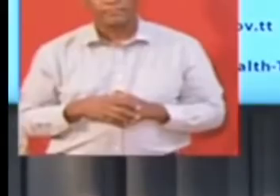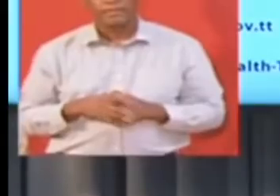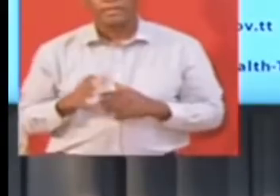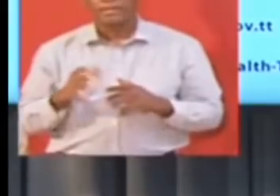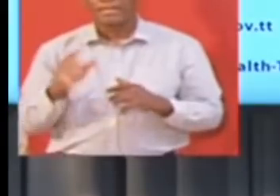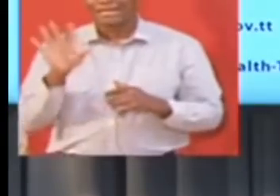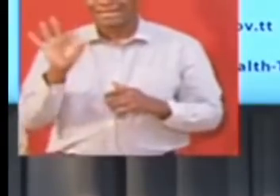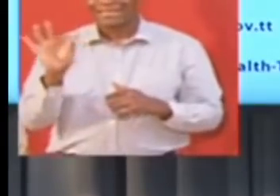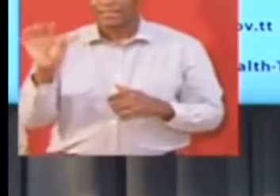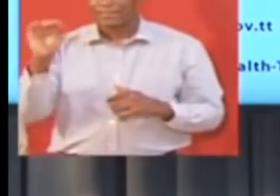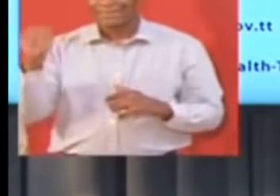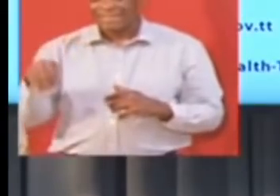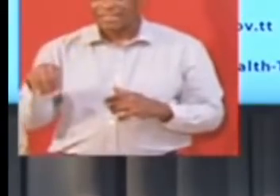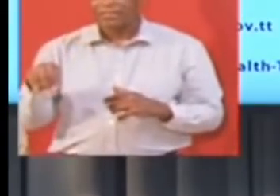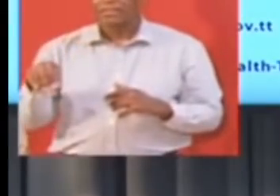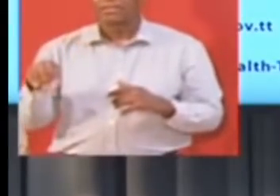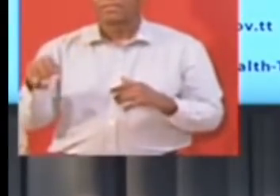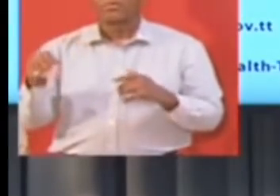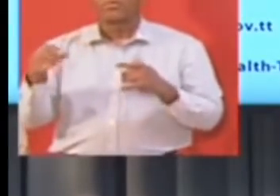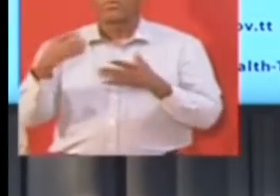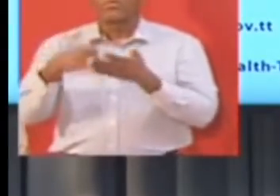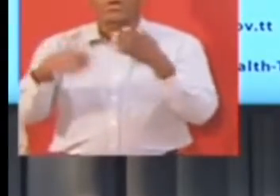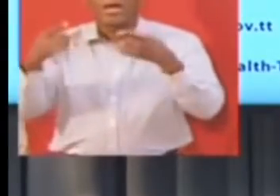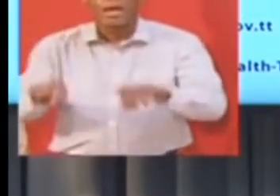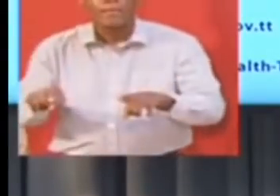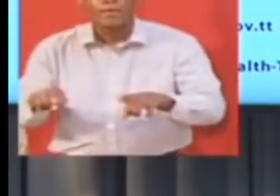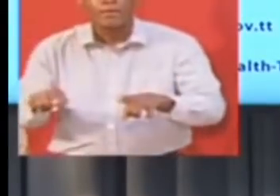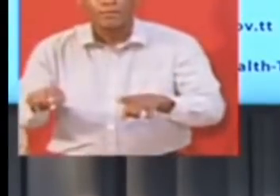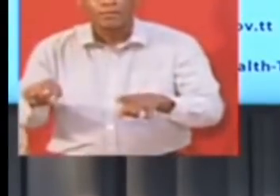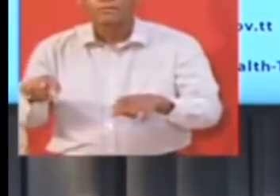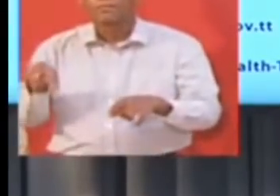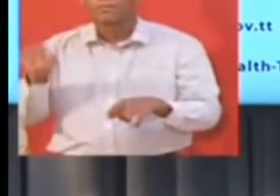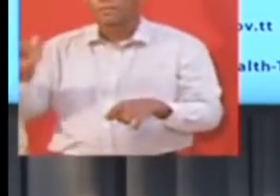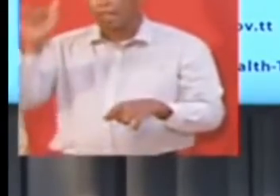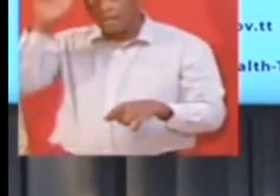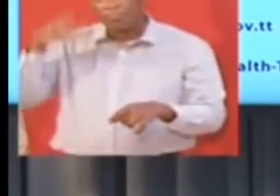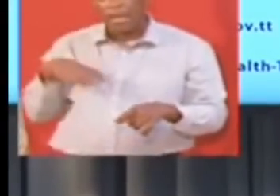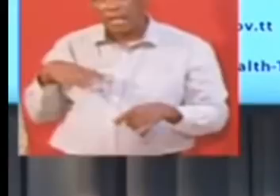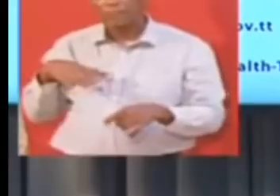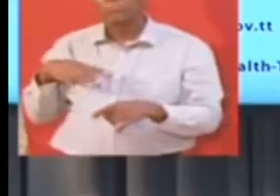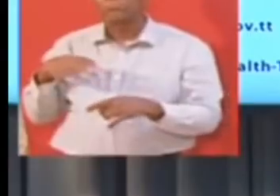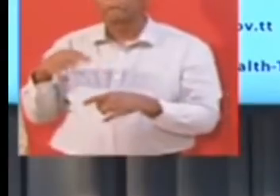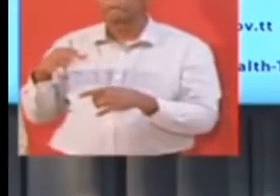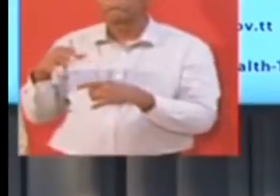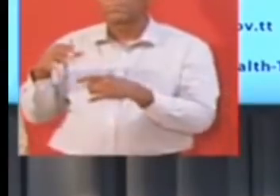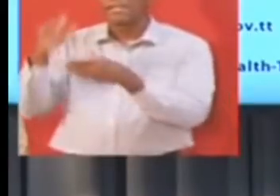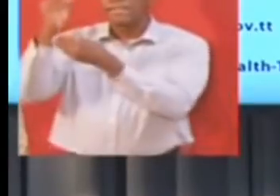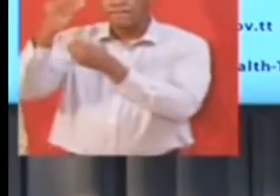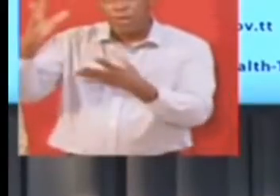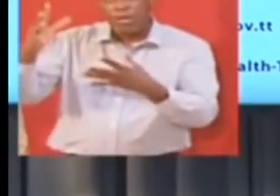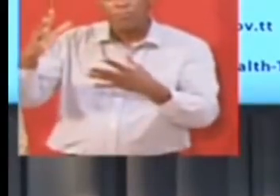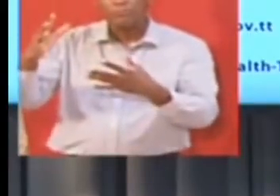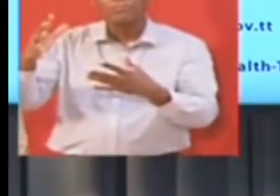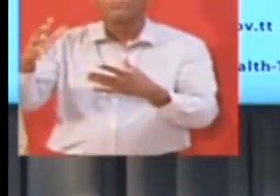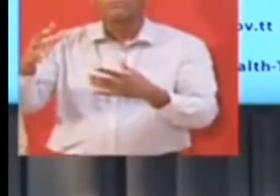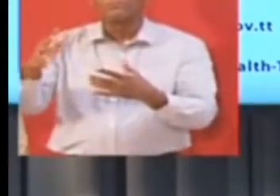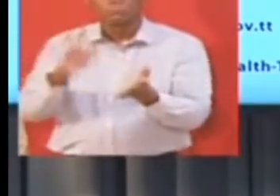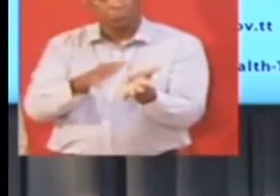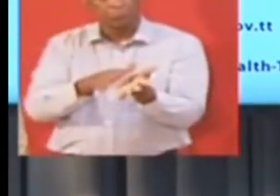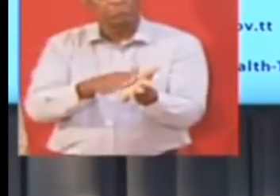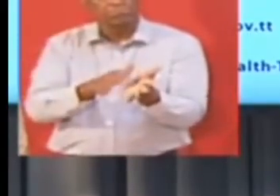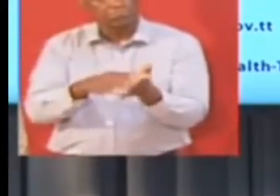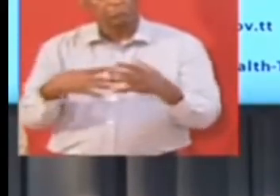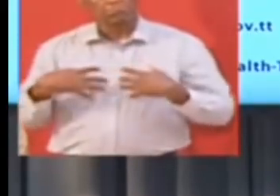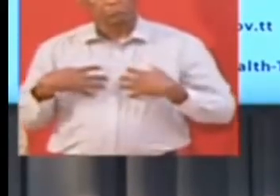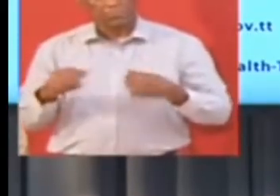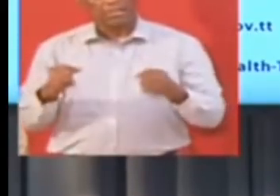of the cases. What that gentleman had to say is the norm. But the norm does not grab the public's attention. It